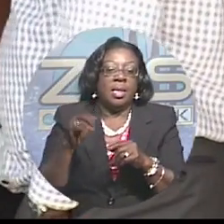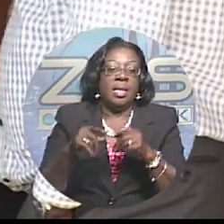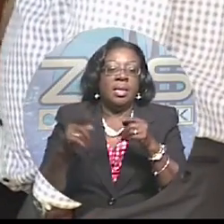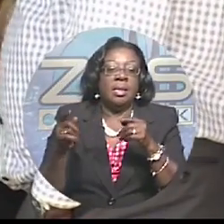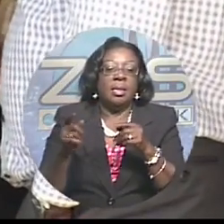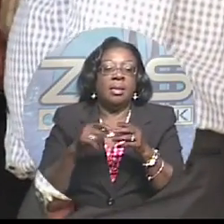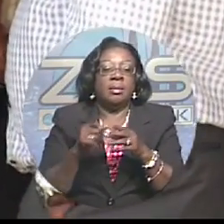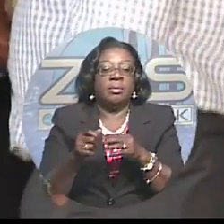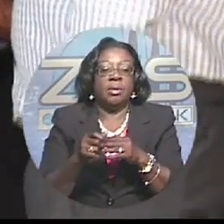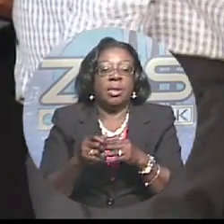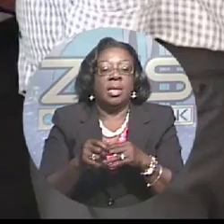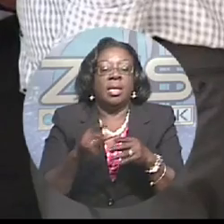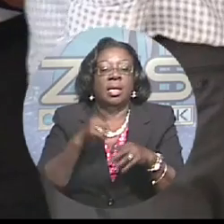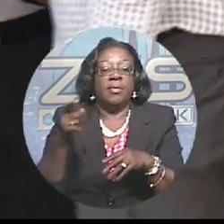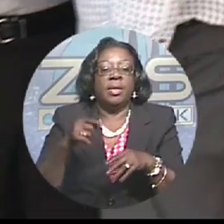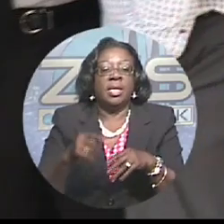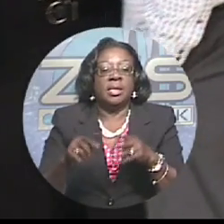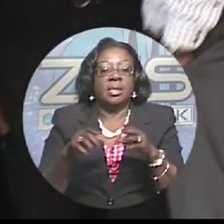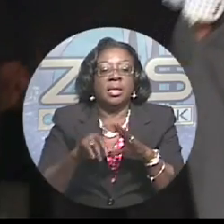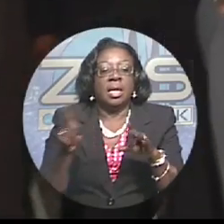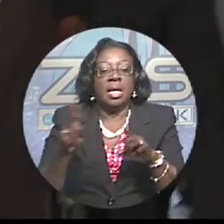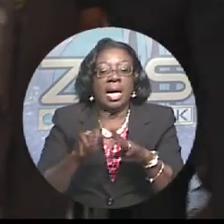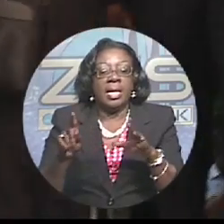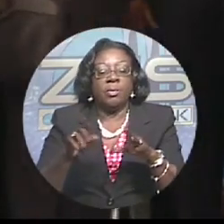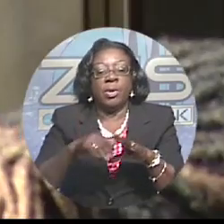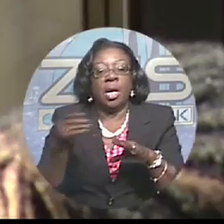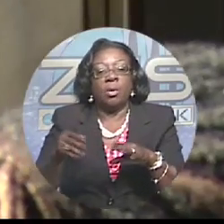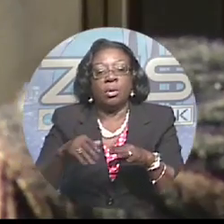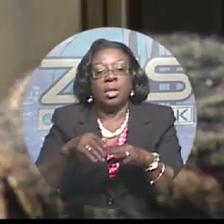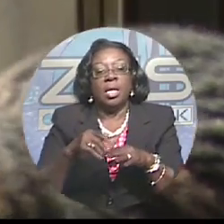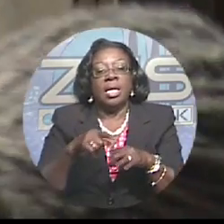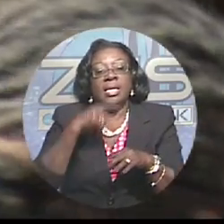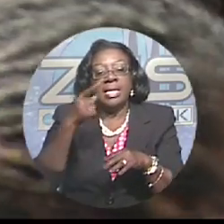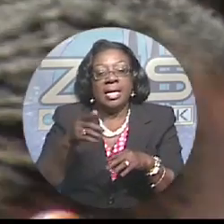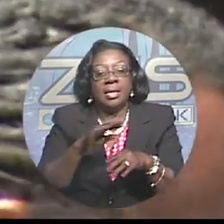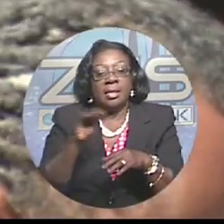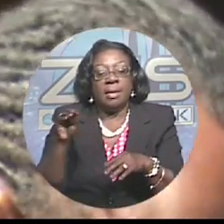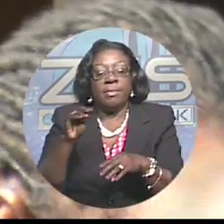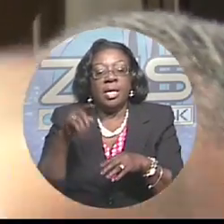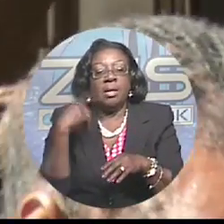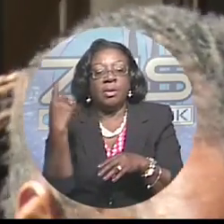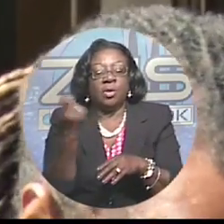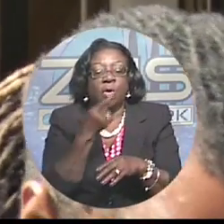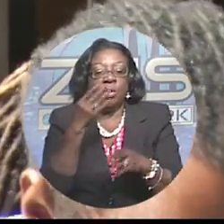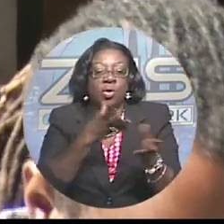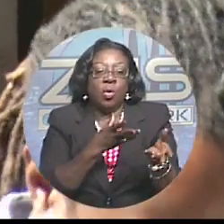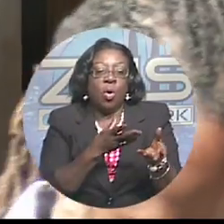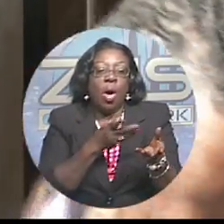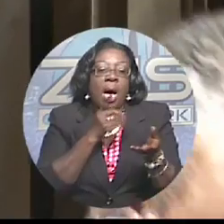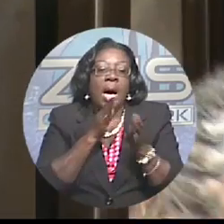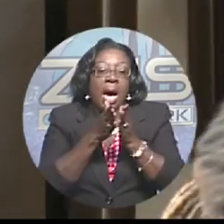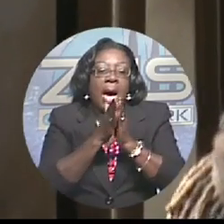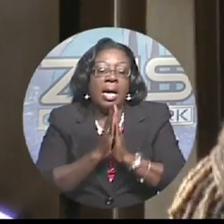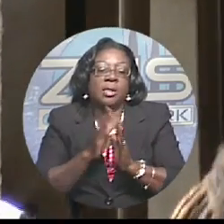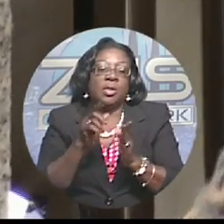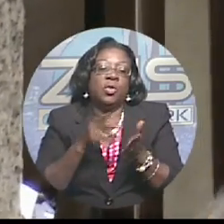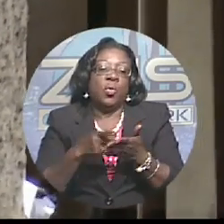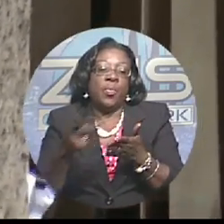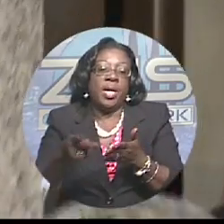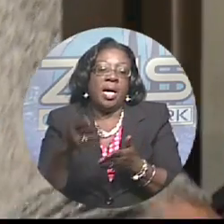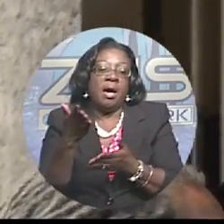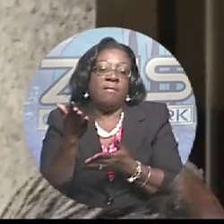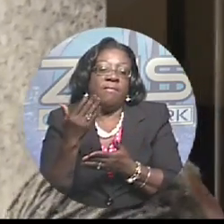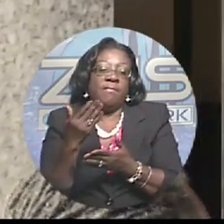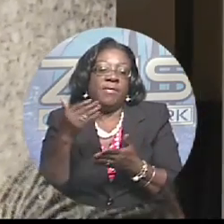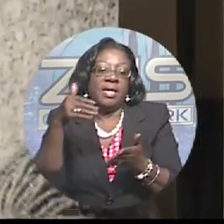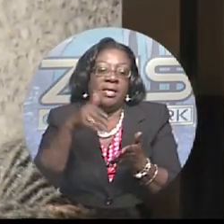and abandoned his clients without notice to them and the court's leave. Glinton was also ordered to pay a $15,000 fine, which he